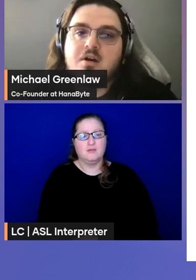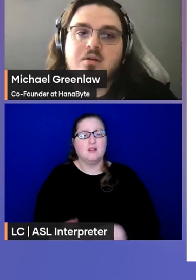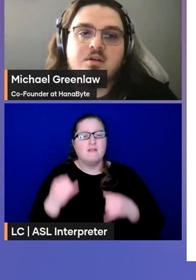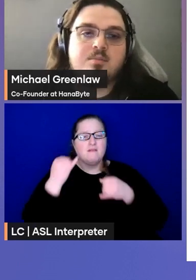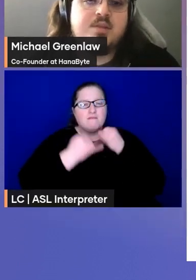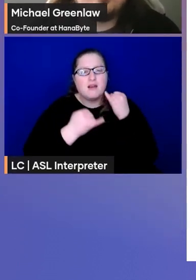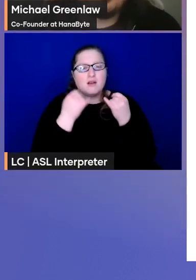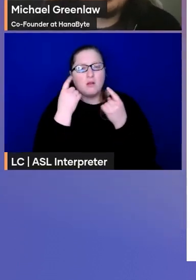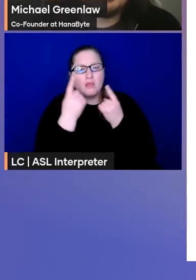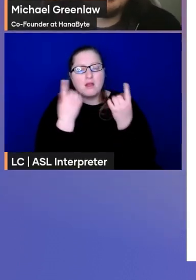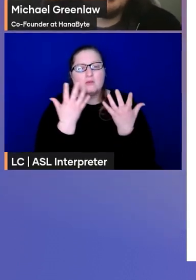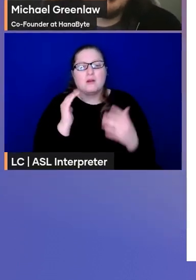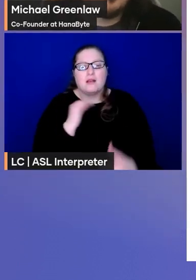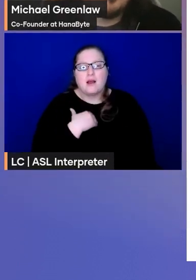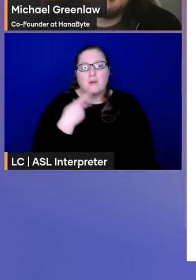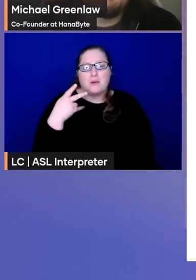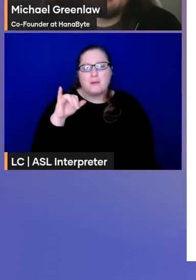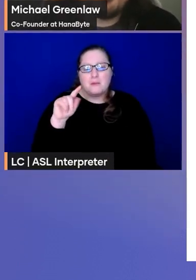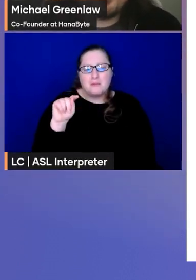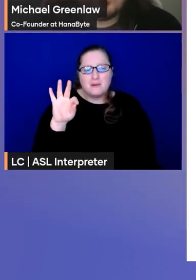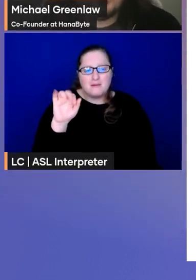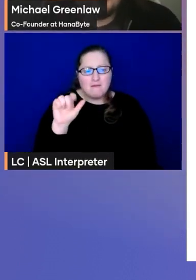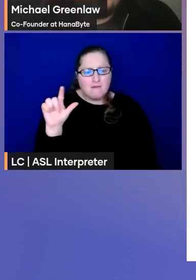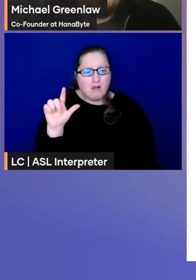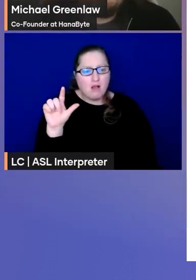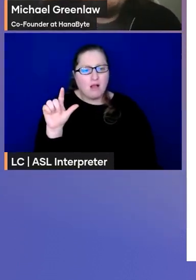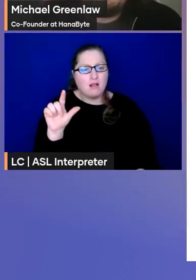are our pitfalls? The